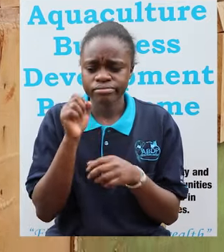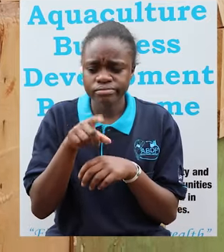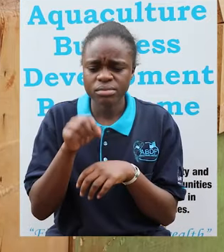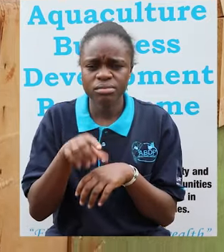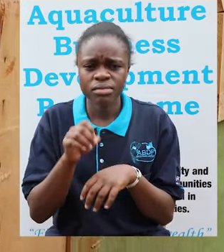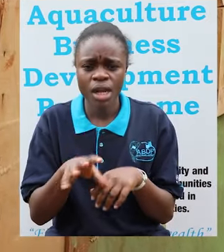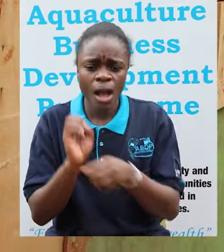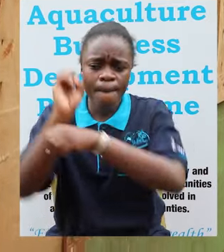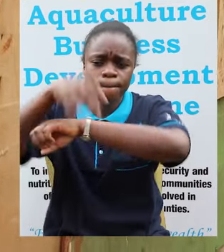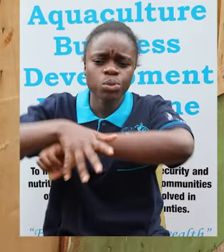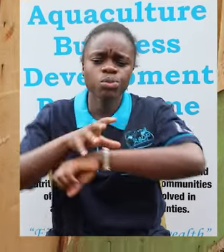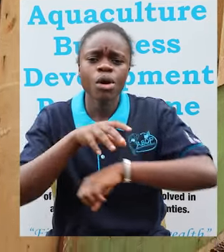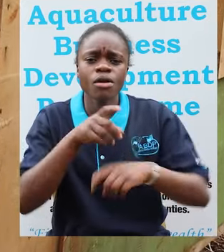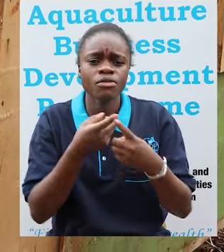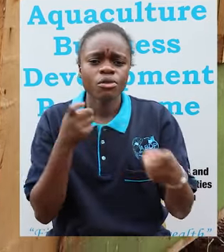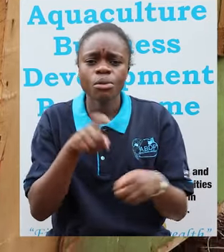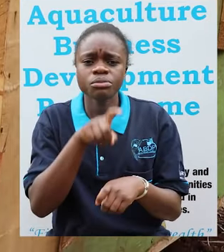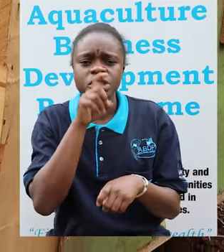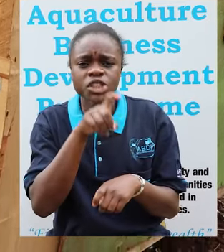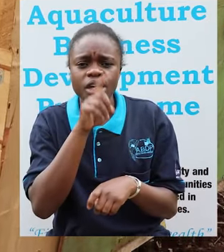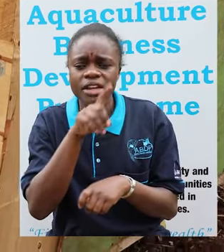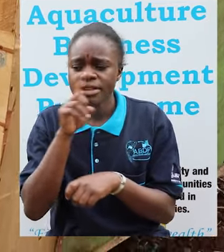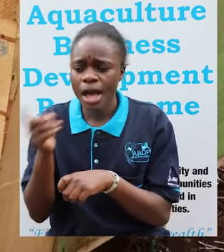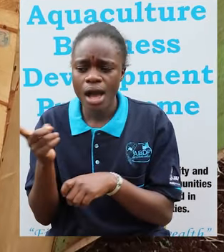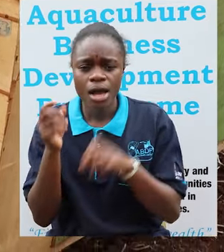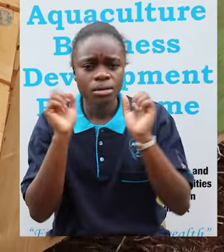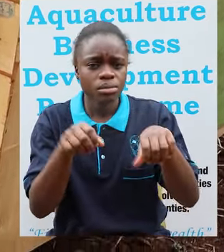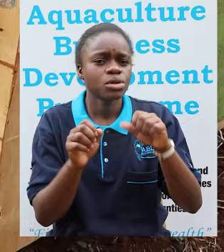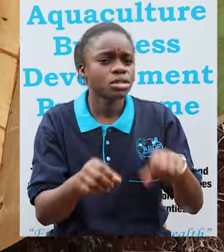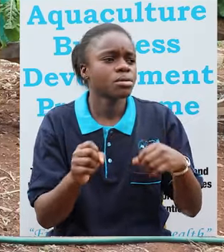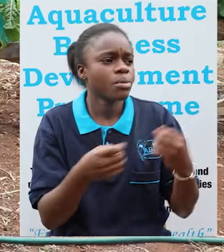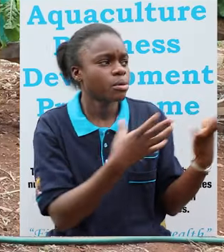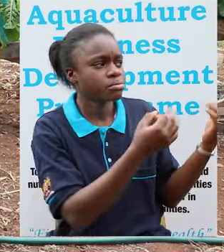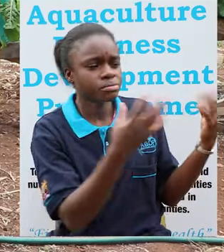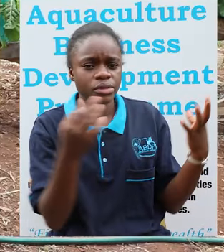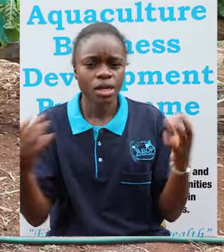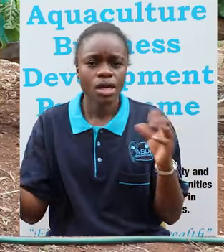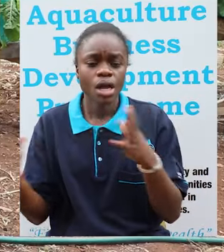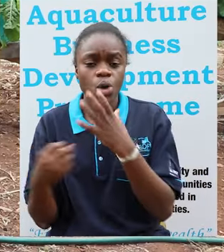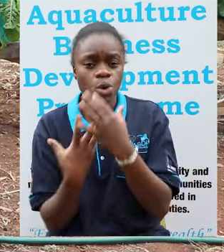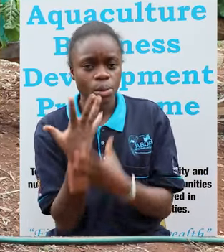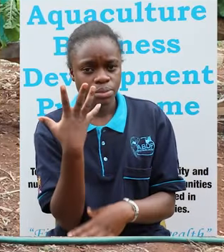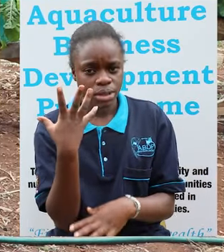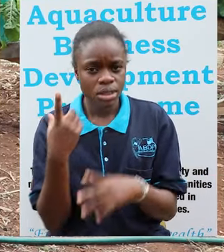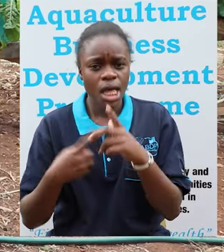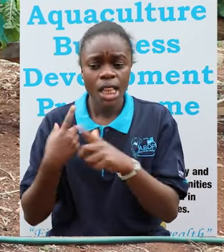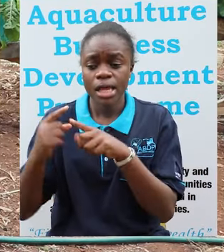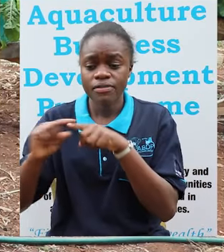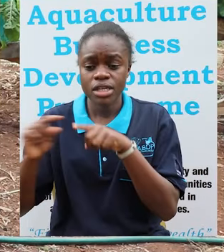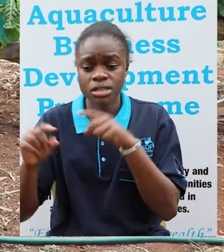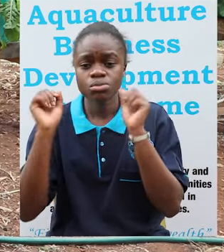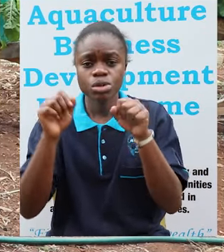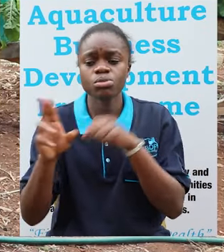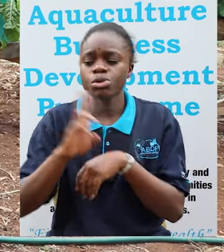chicken or rabbit are used as feed for the fish. So the vegetables can